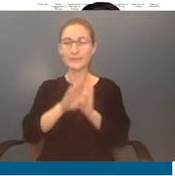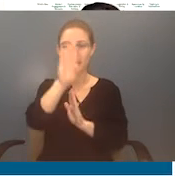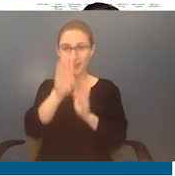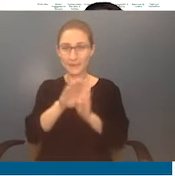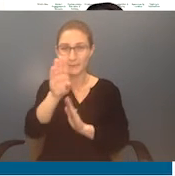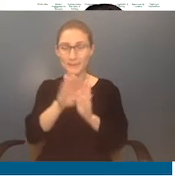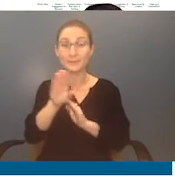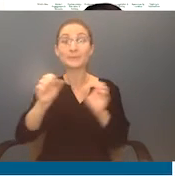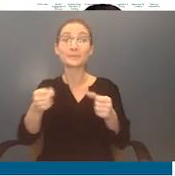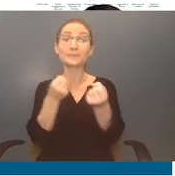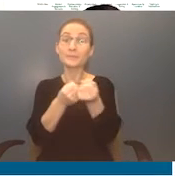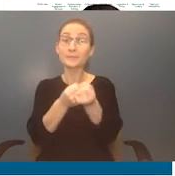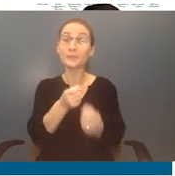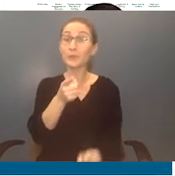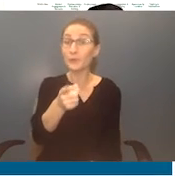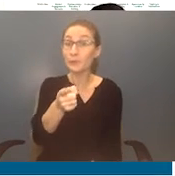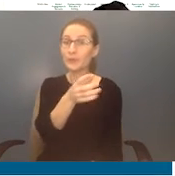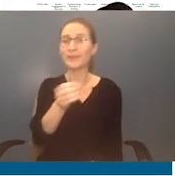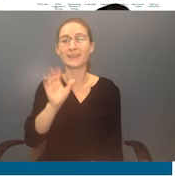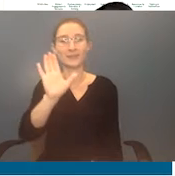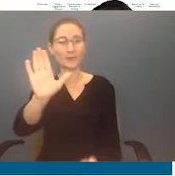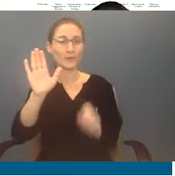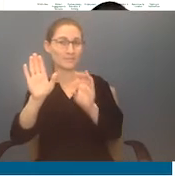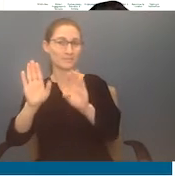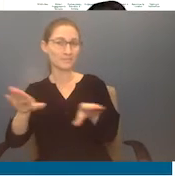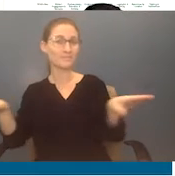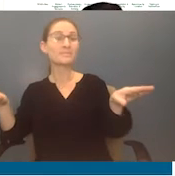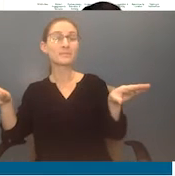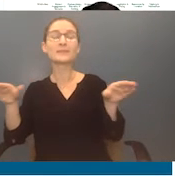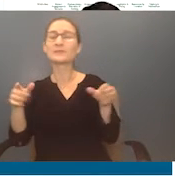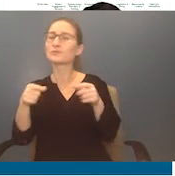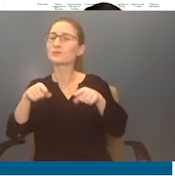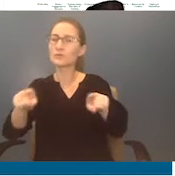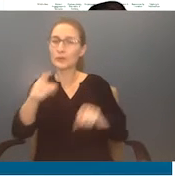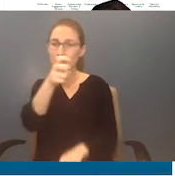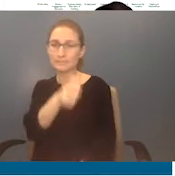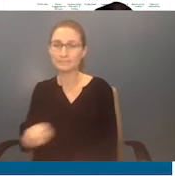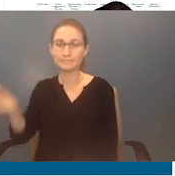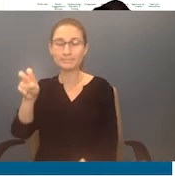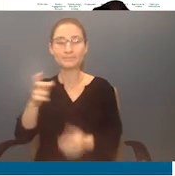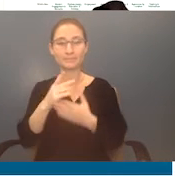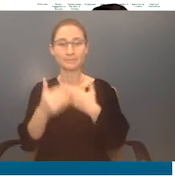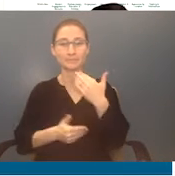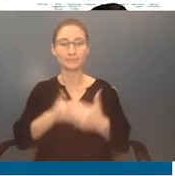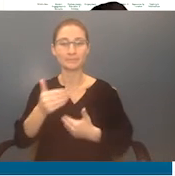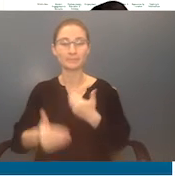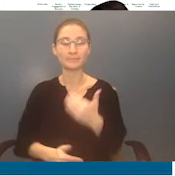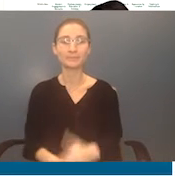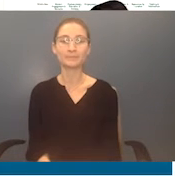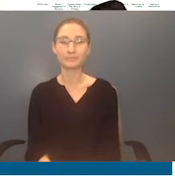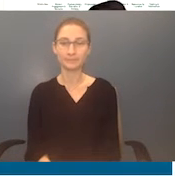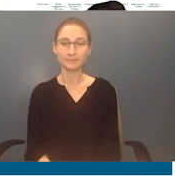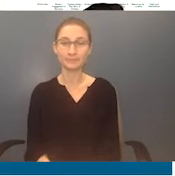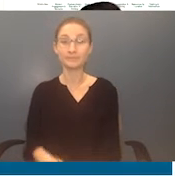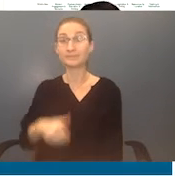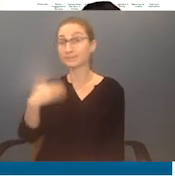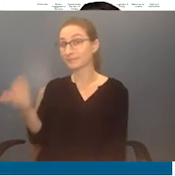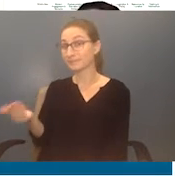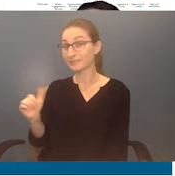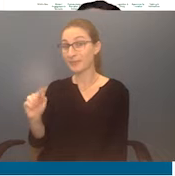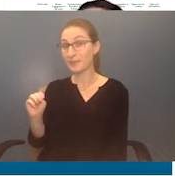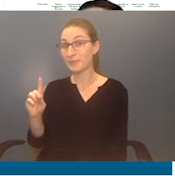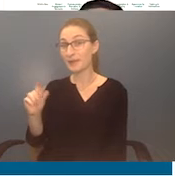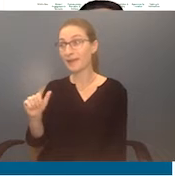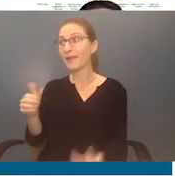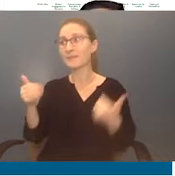has developed that can support you and your young people during the secondary transition process. All right, Amanda,